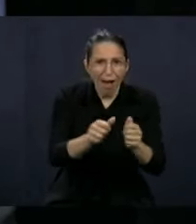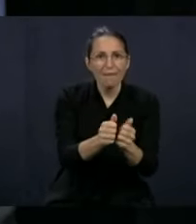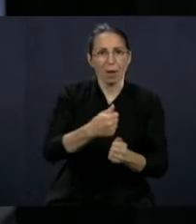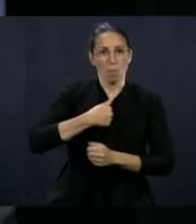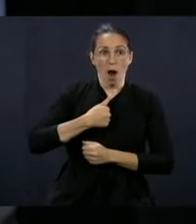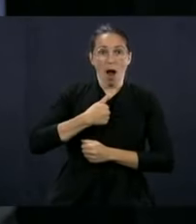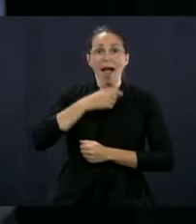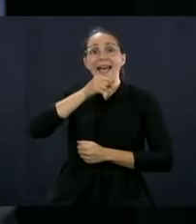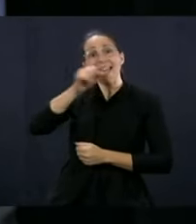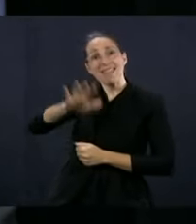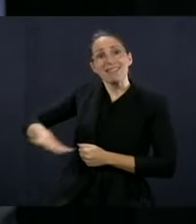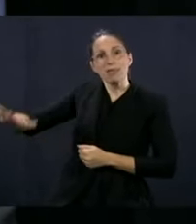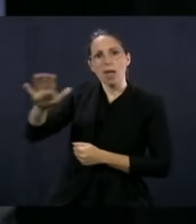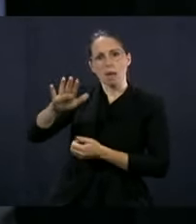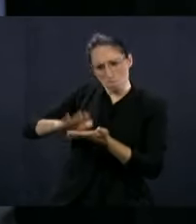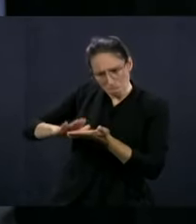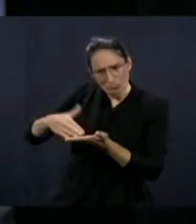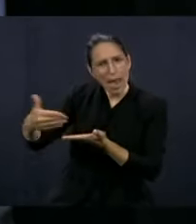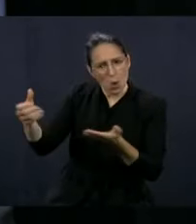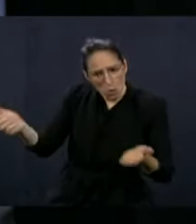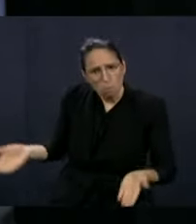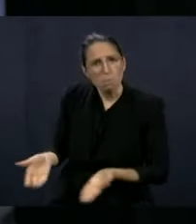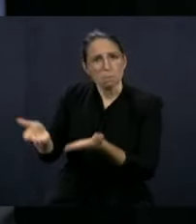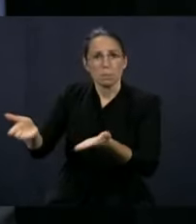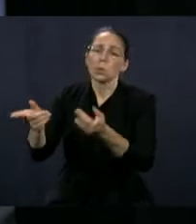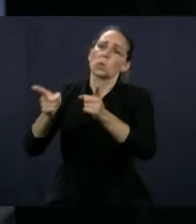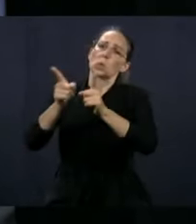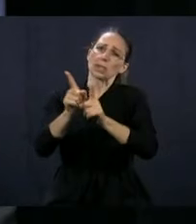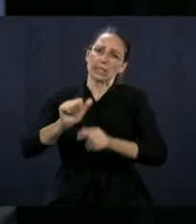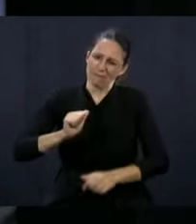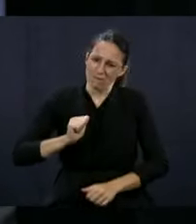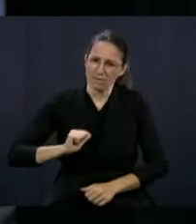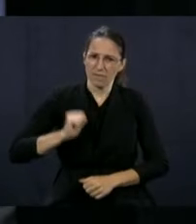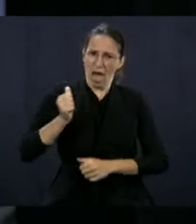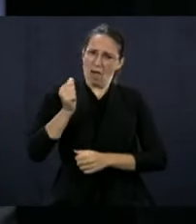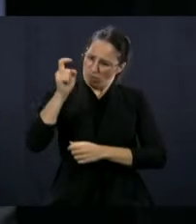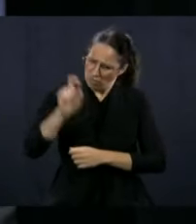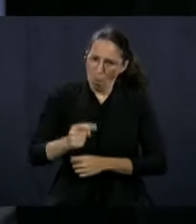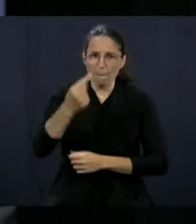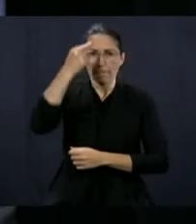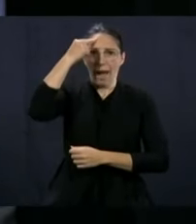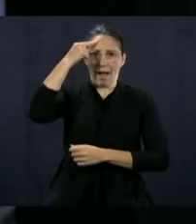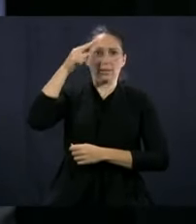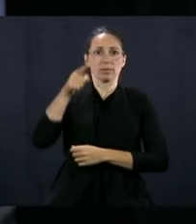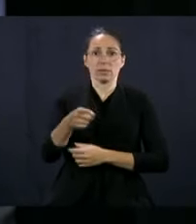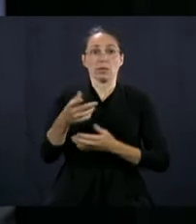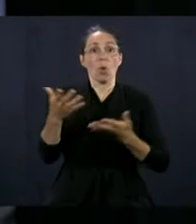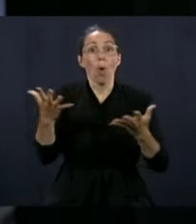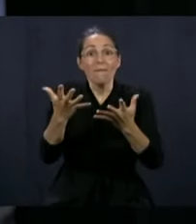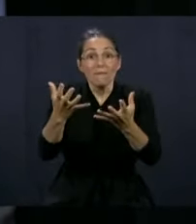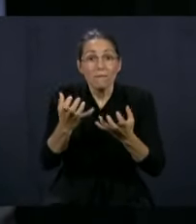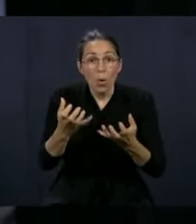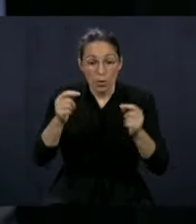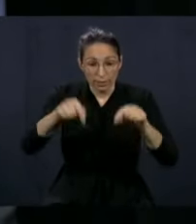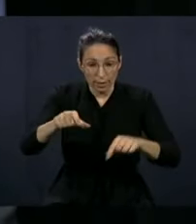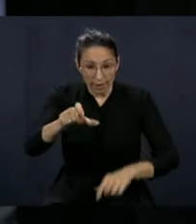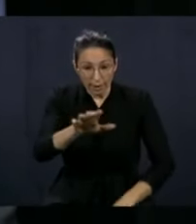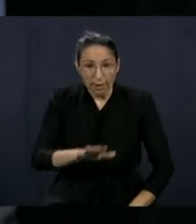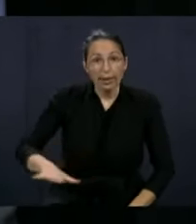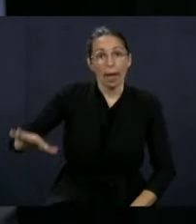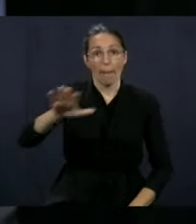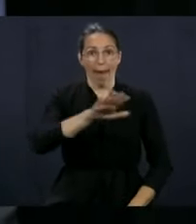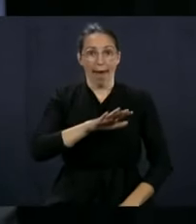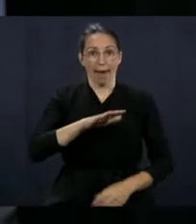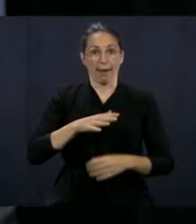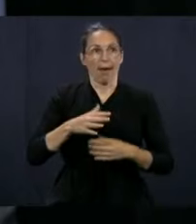our elderly deserve this. And it's also a question of pride. I think that it's one thing that we all wish for